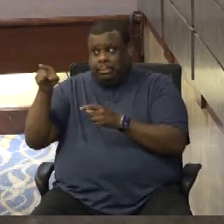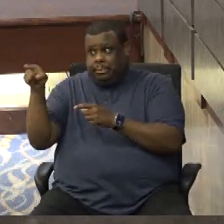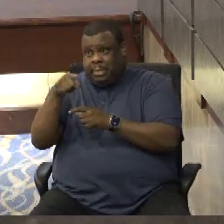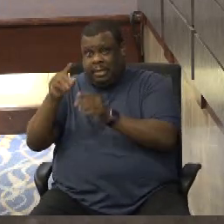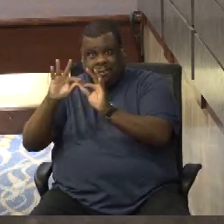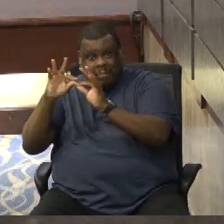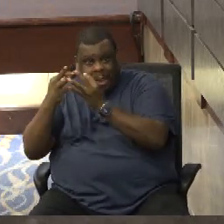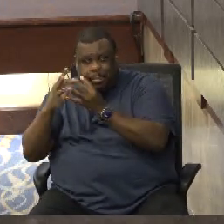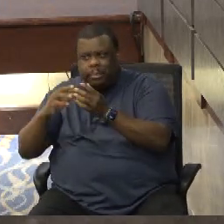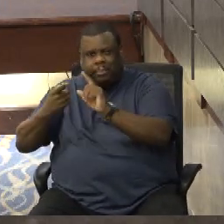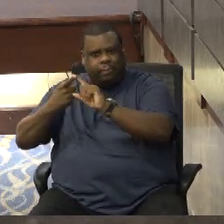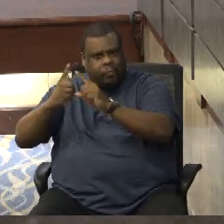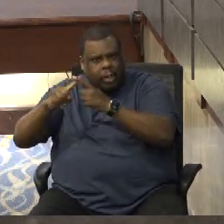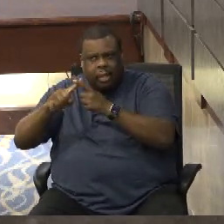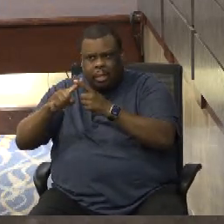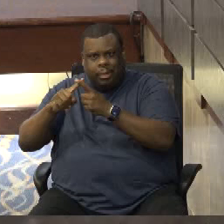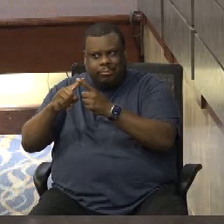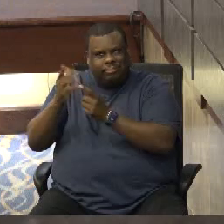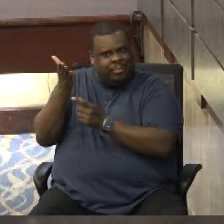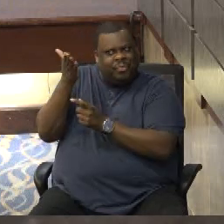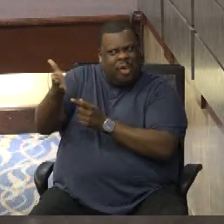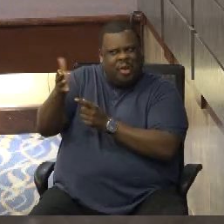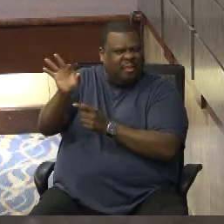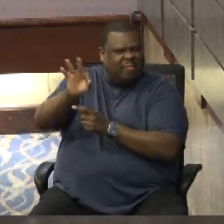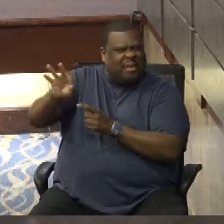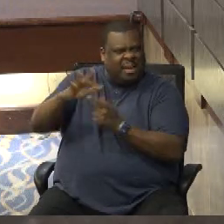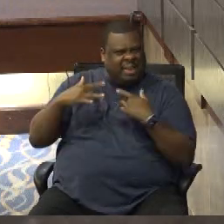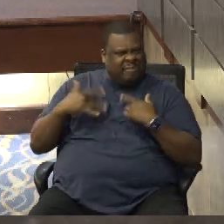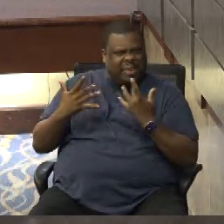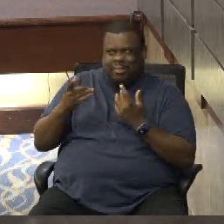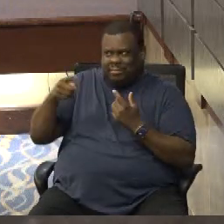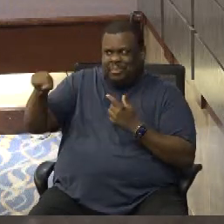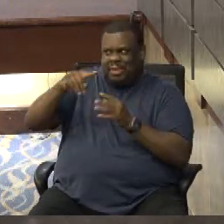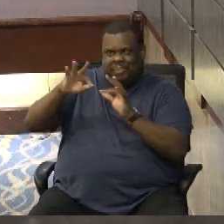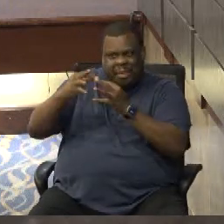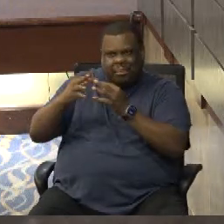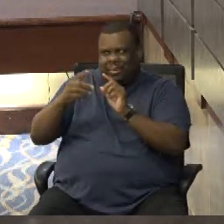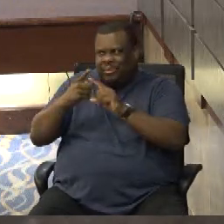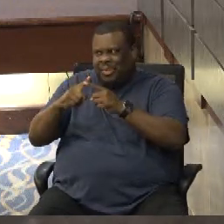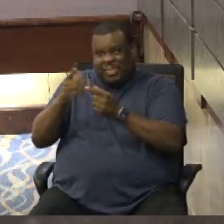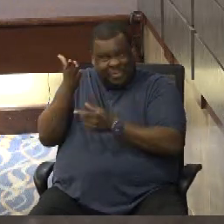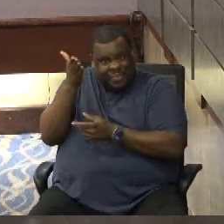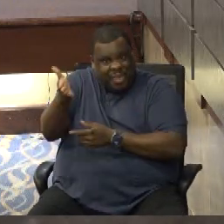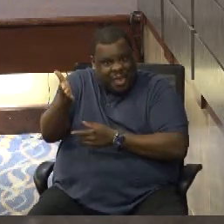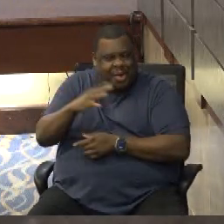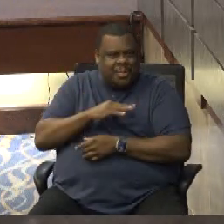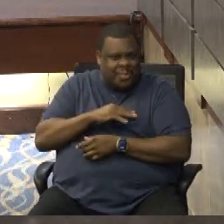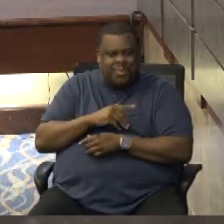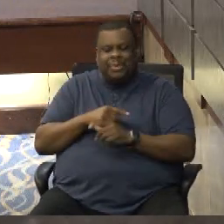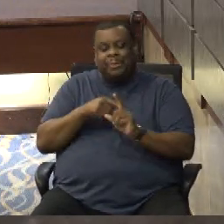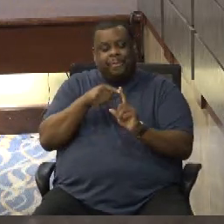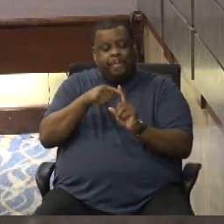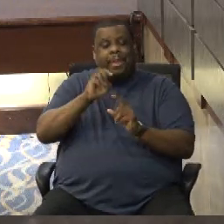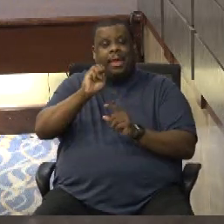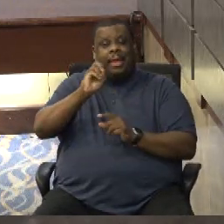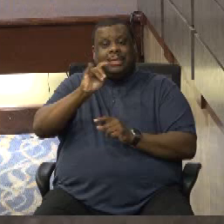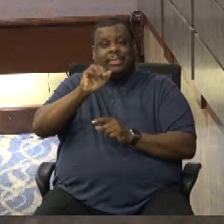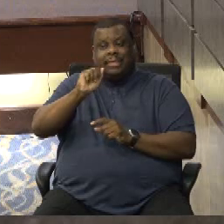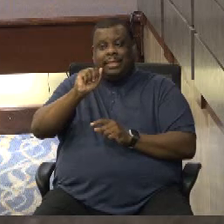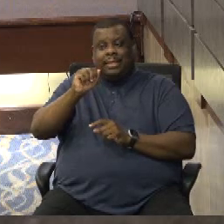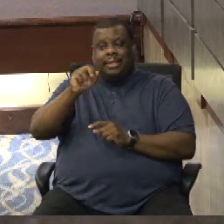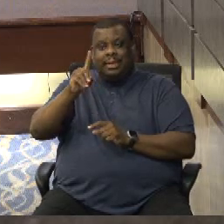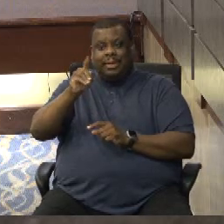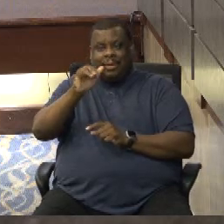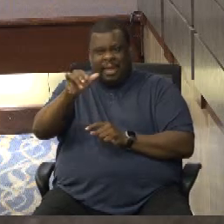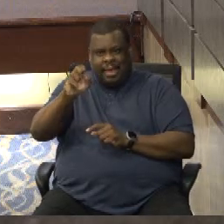members and friends were present at Friday's event for the unveiling. Library staff, Essie Day, Sean